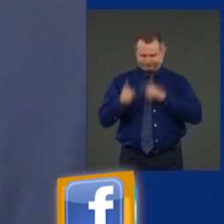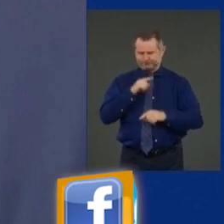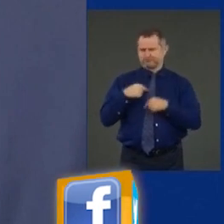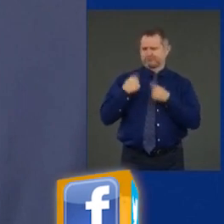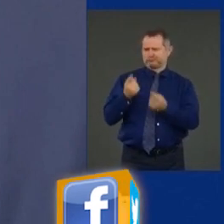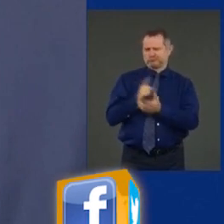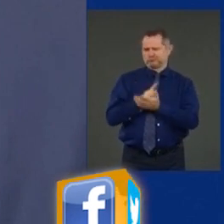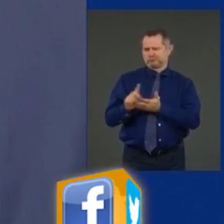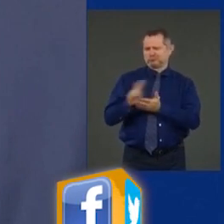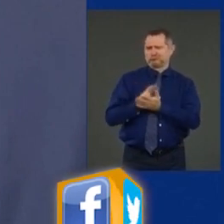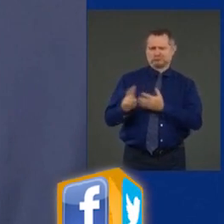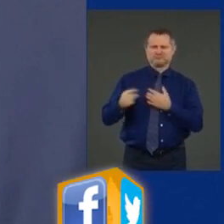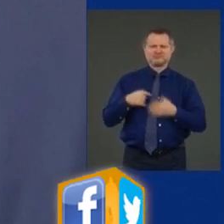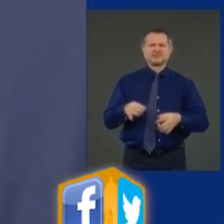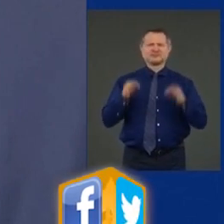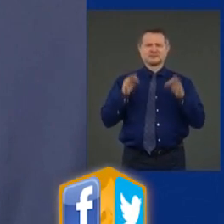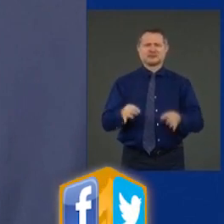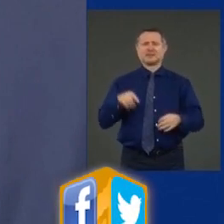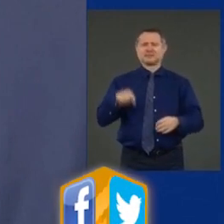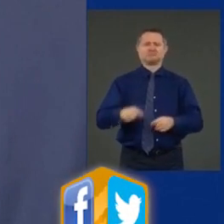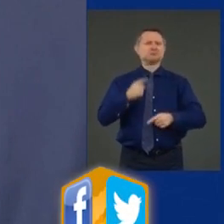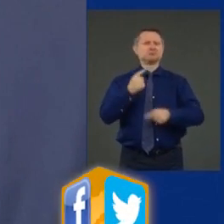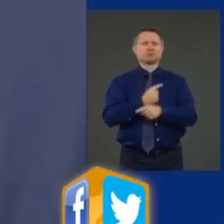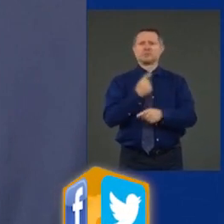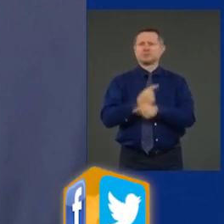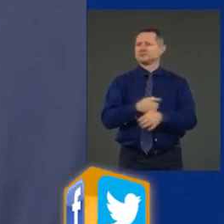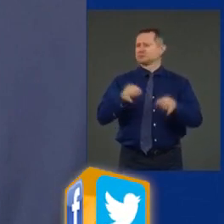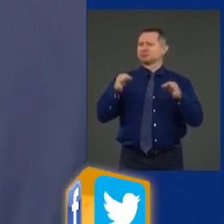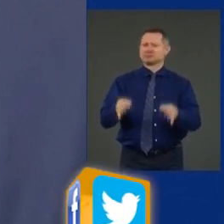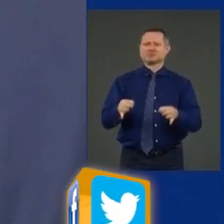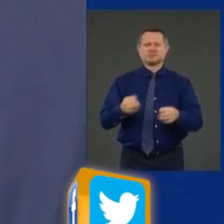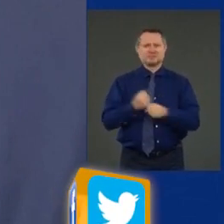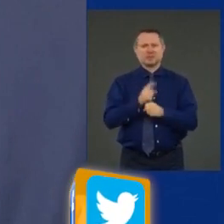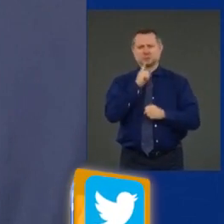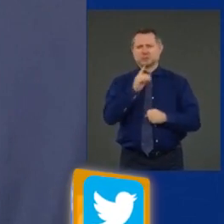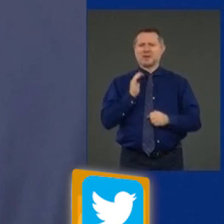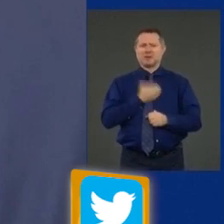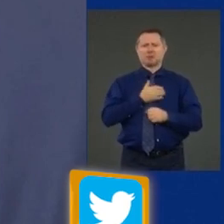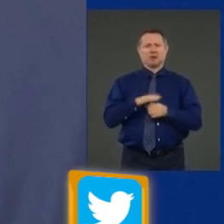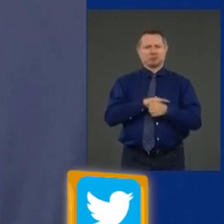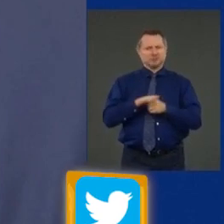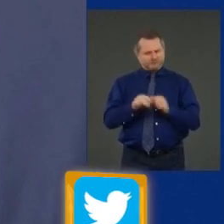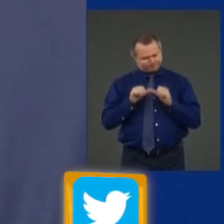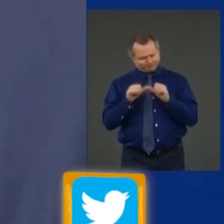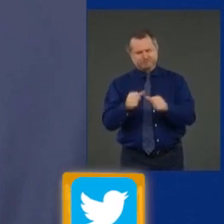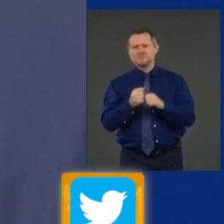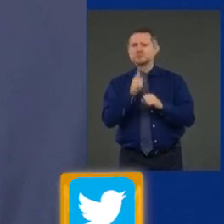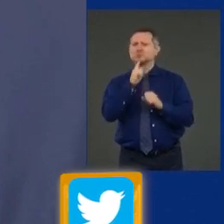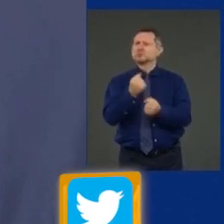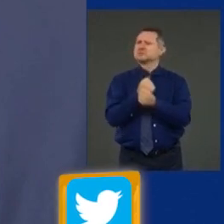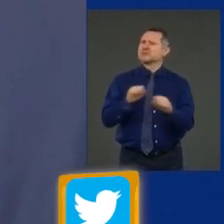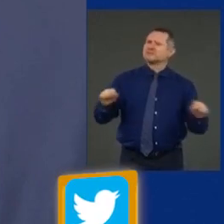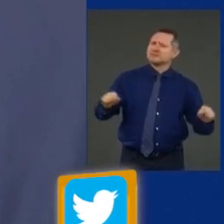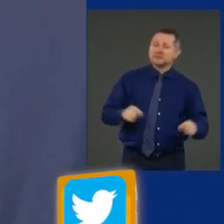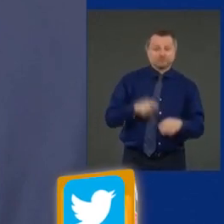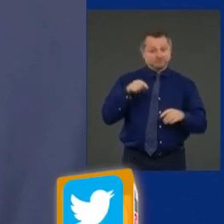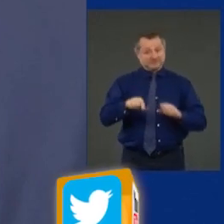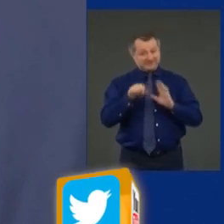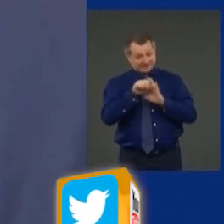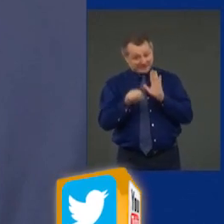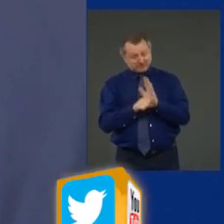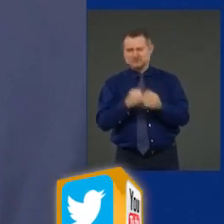to the conclusion that this is what we've got to do to make sure that our region stays safe and our state stay safe as